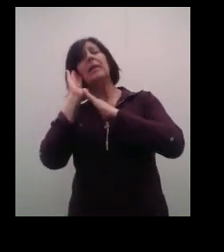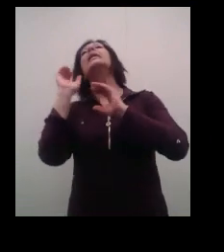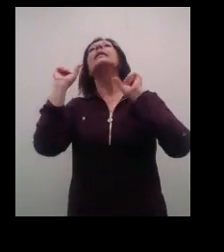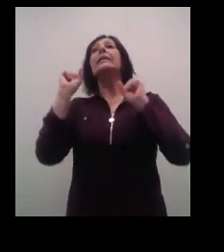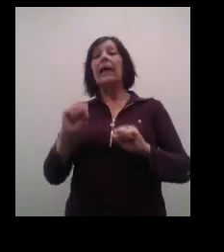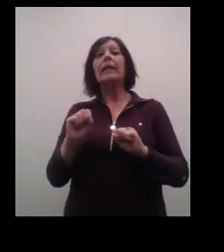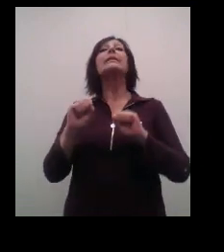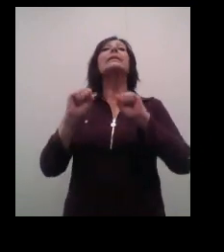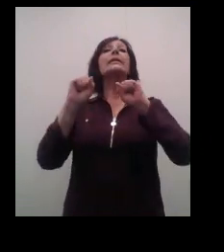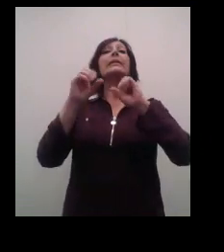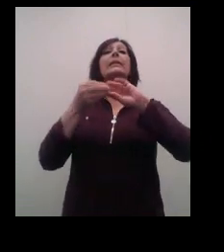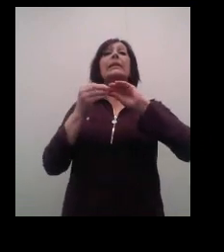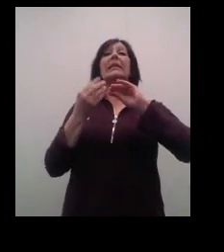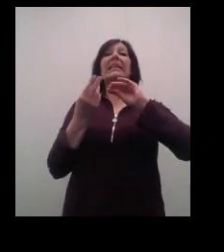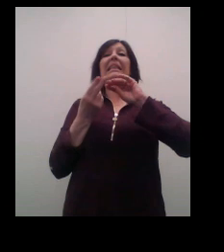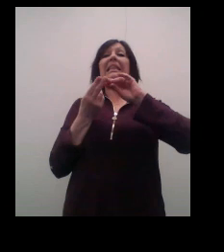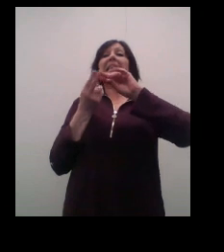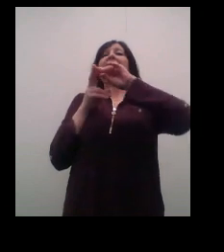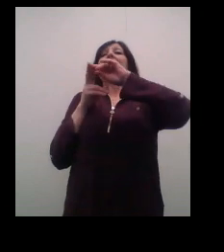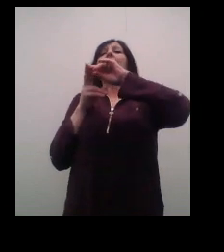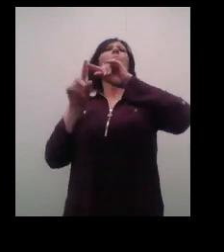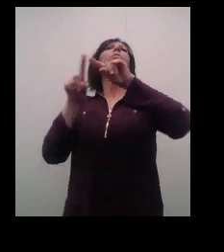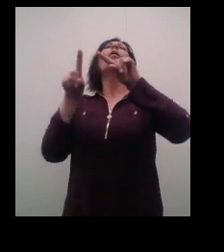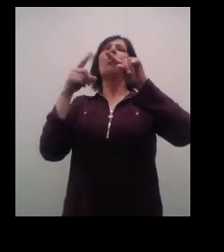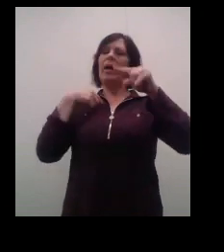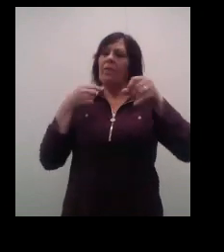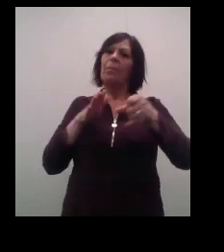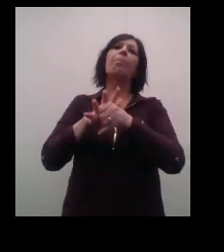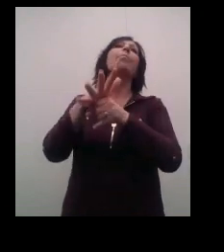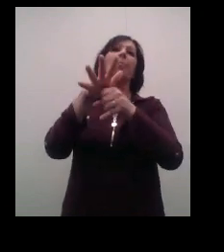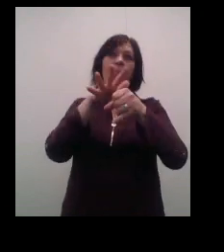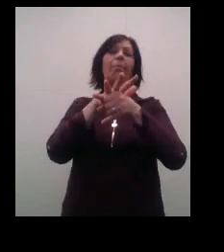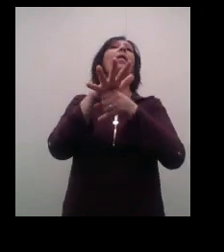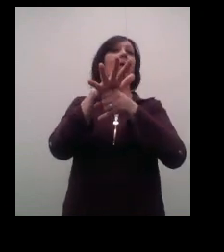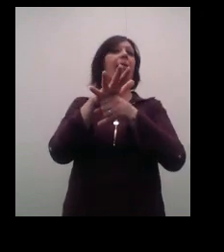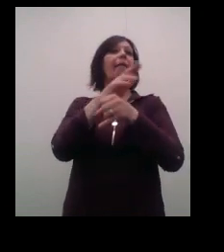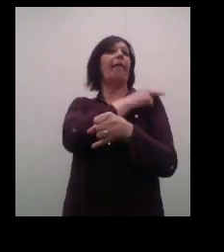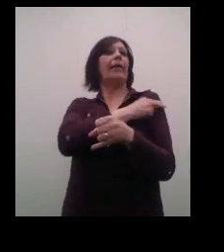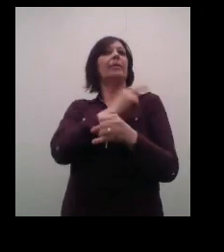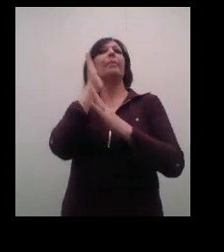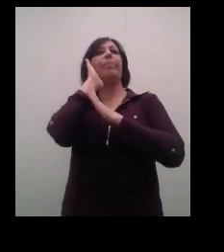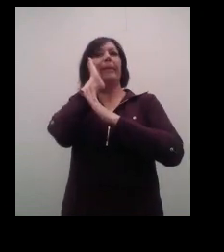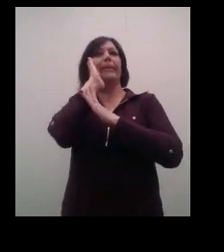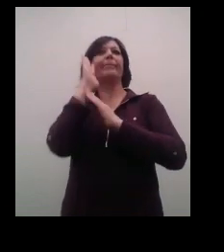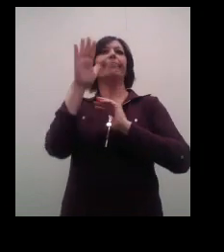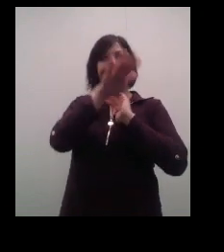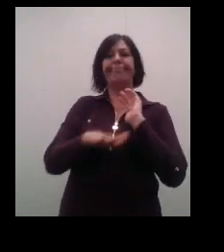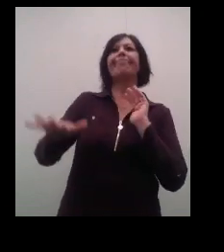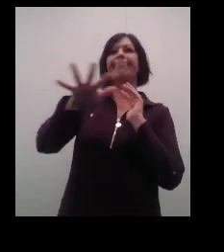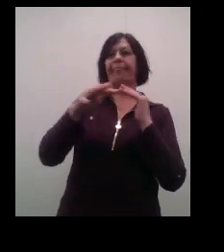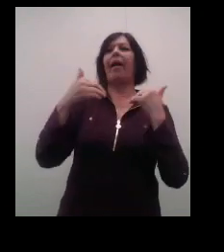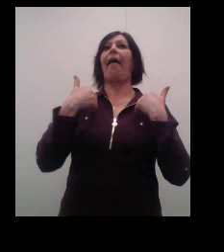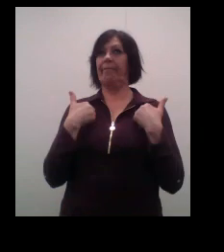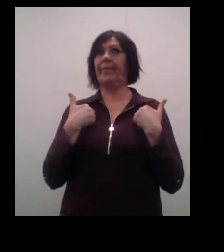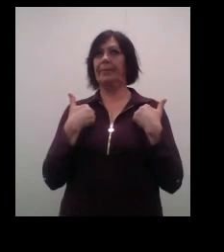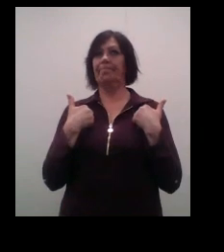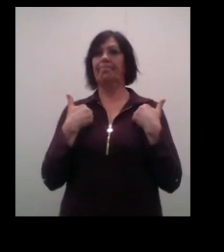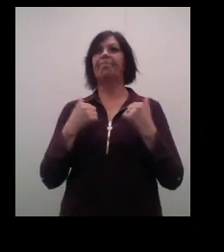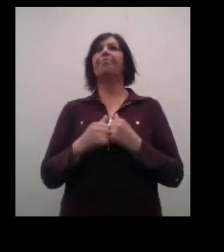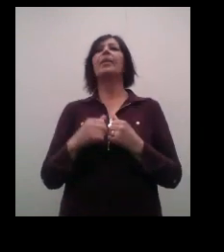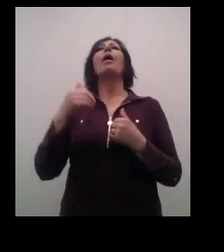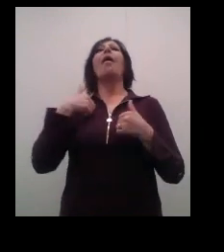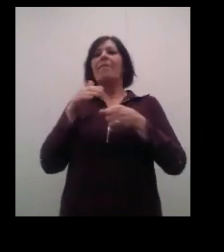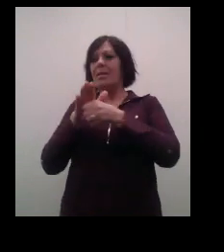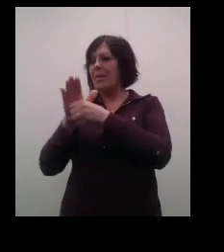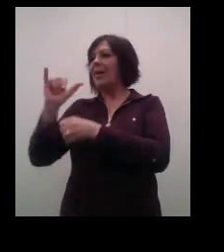upticked recently, we still are well within our hospital capacity, both in the general beds and in the ICU